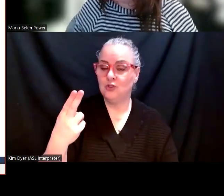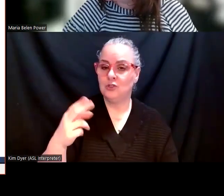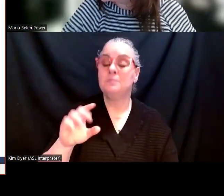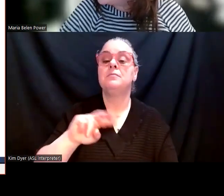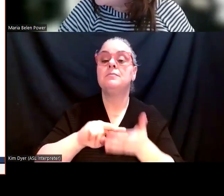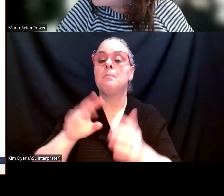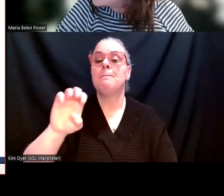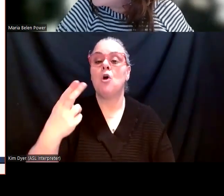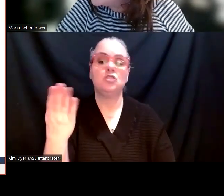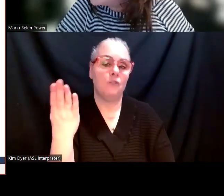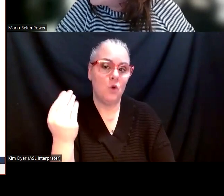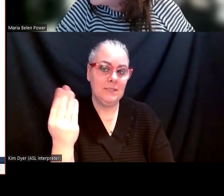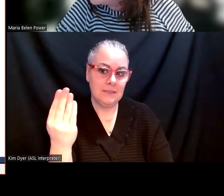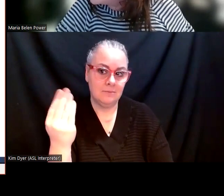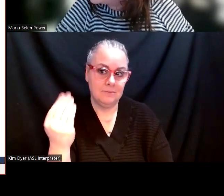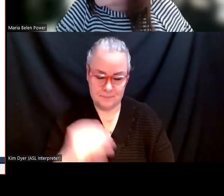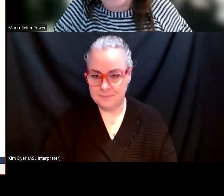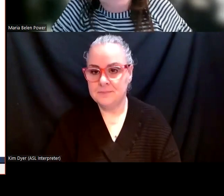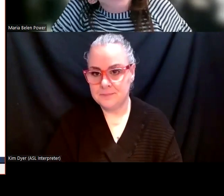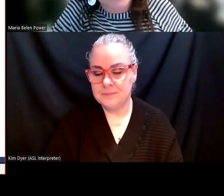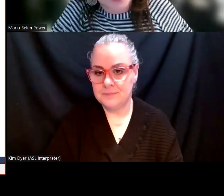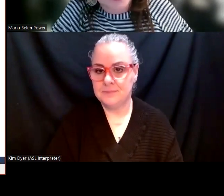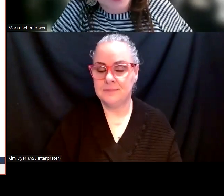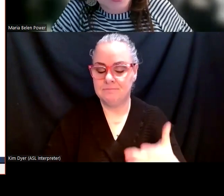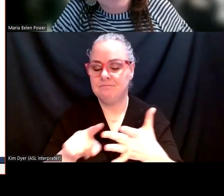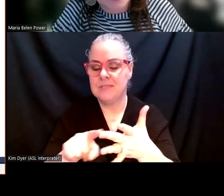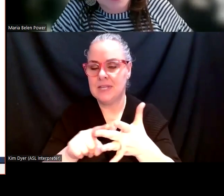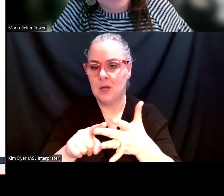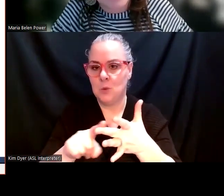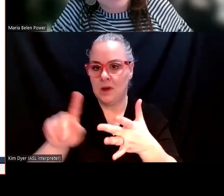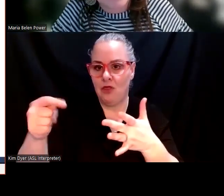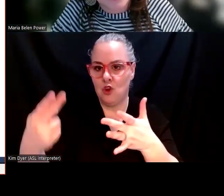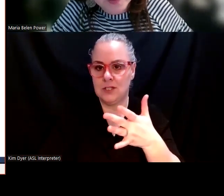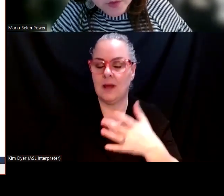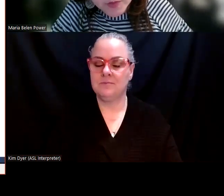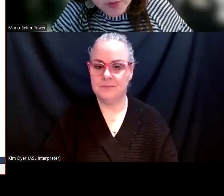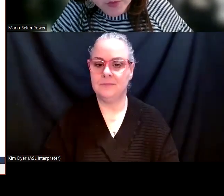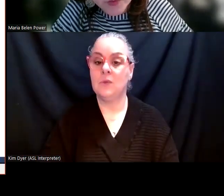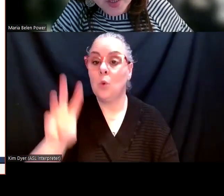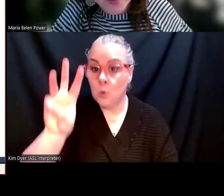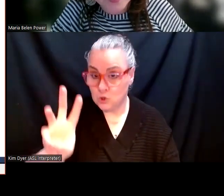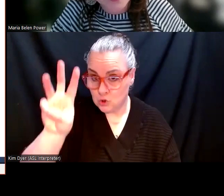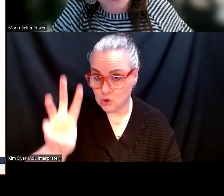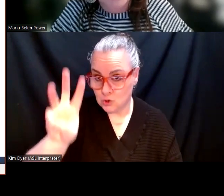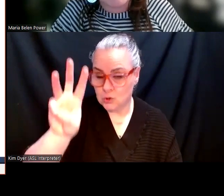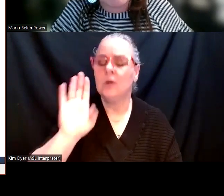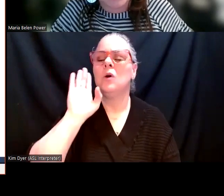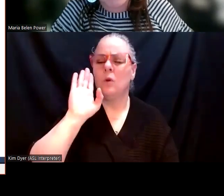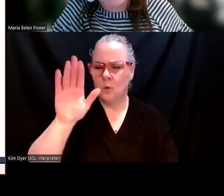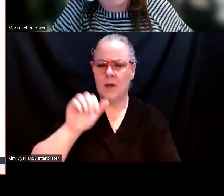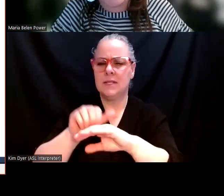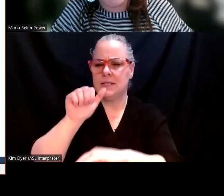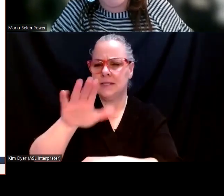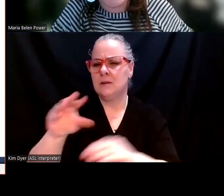March 14th, second Thursday of the month in Worcester, but we will send